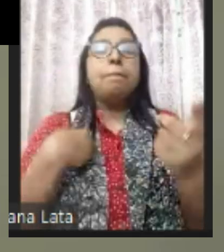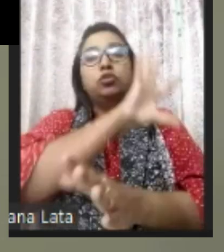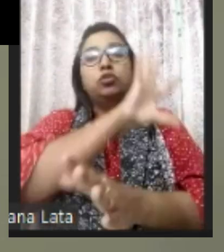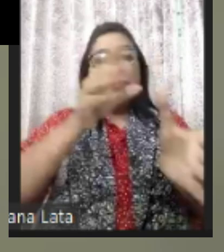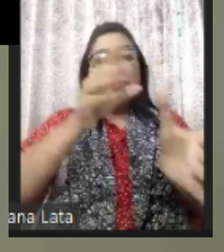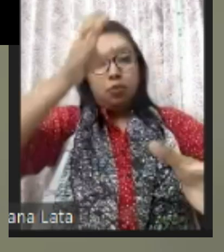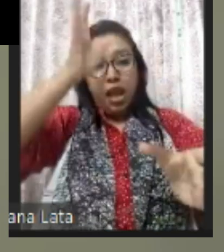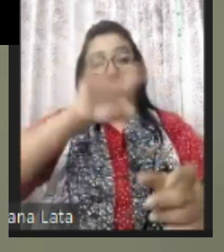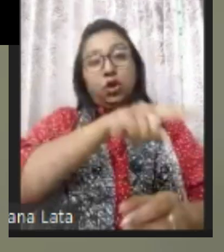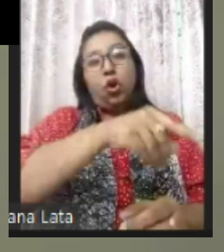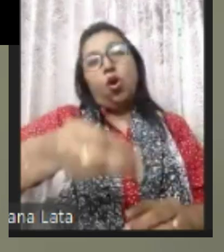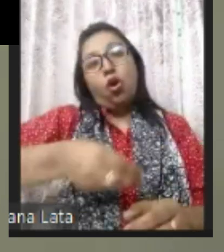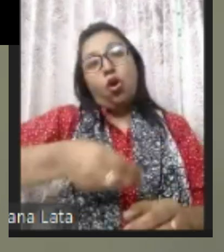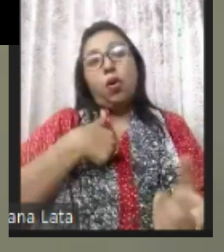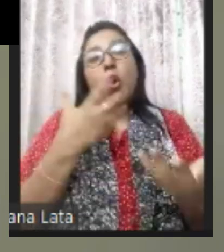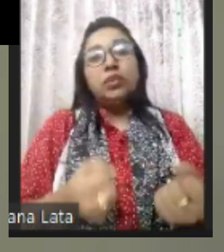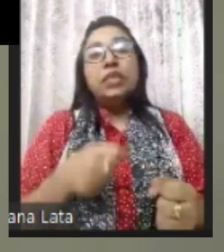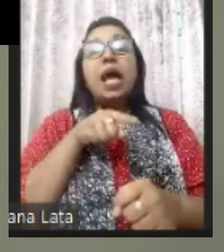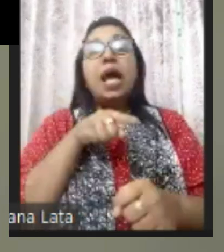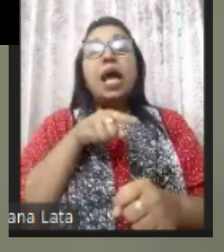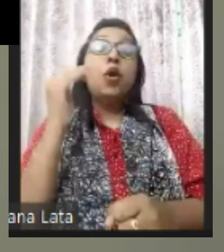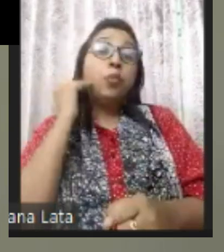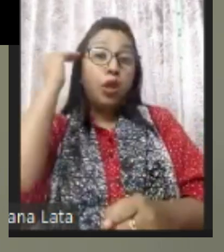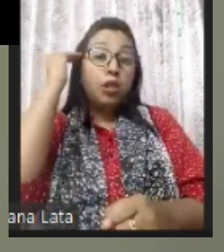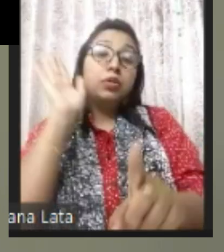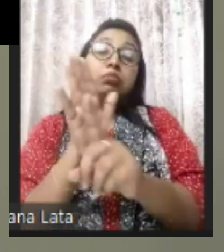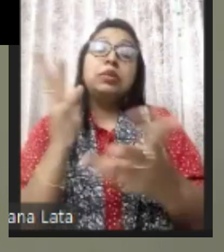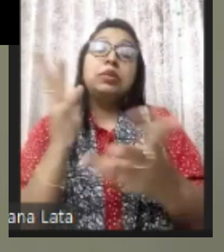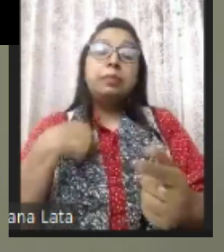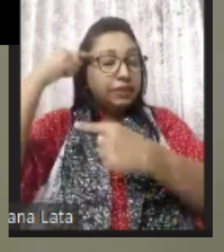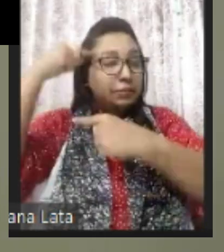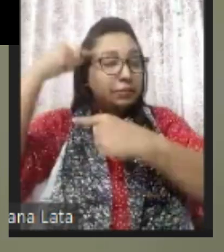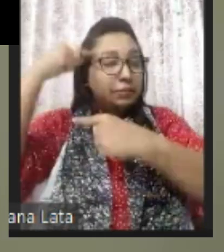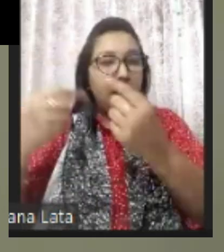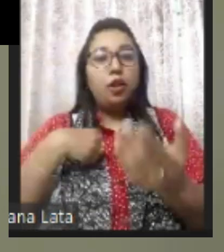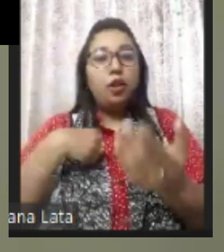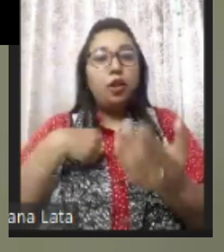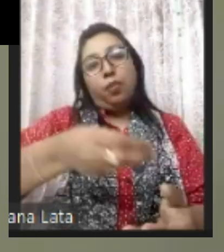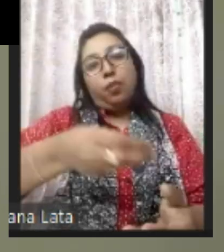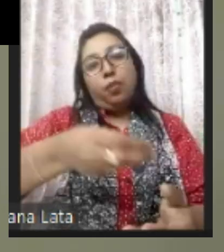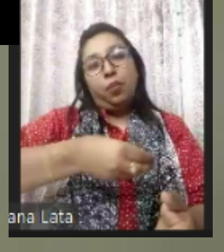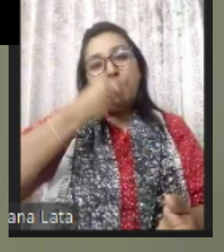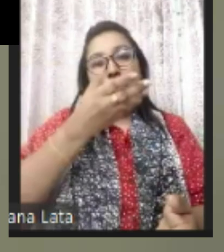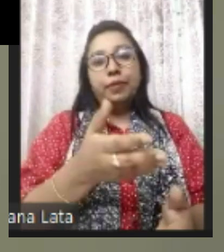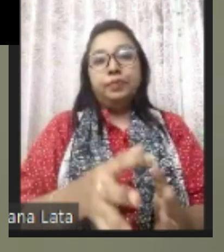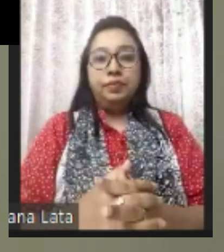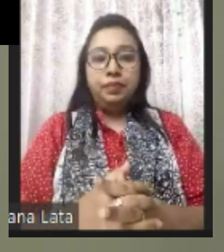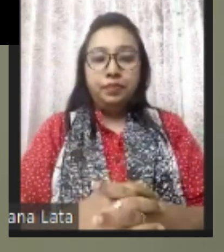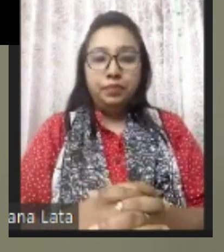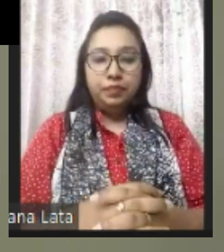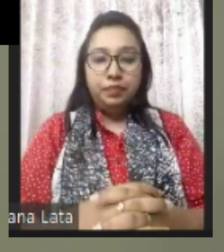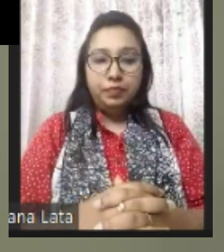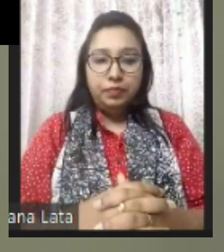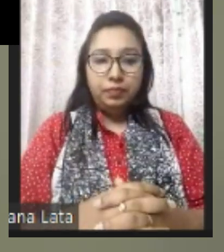She's interested in overall internet policy work. May I request Ms. Asbrink to deliver